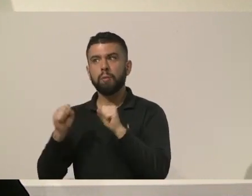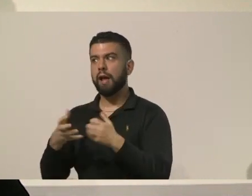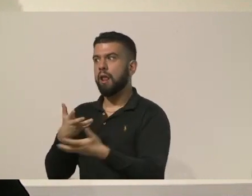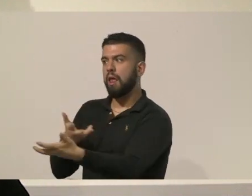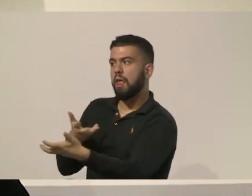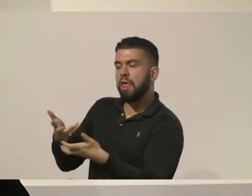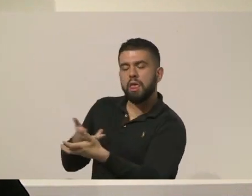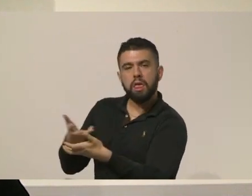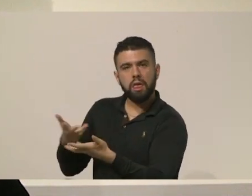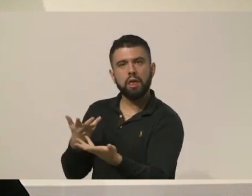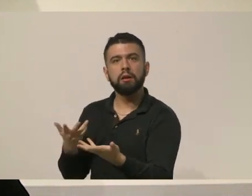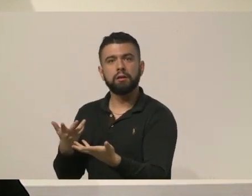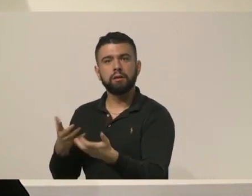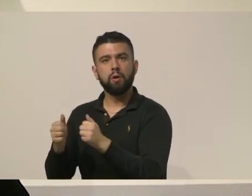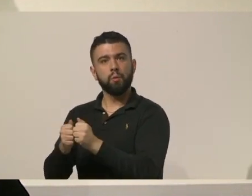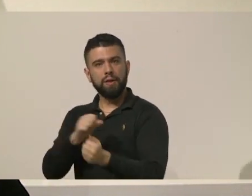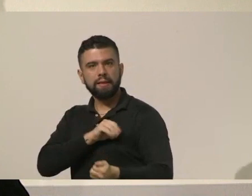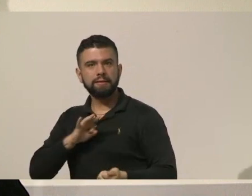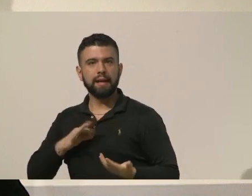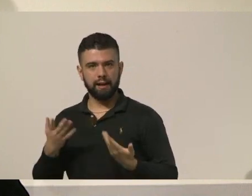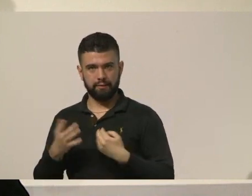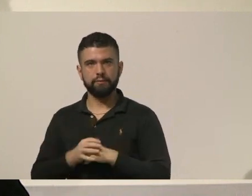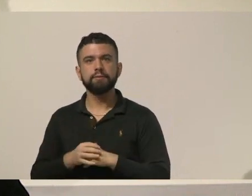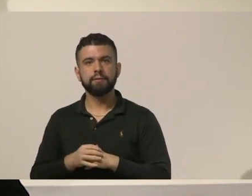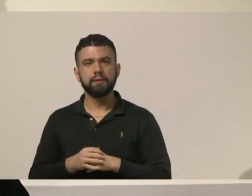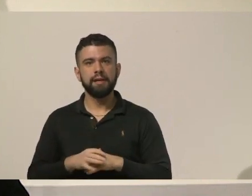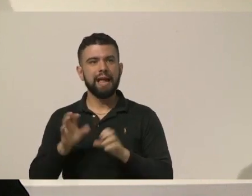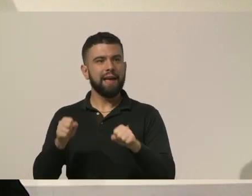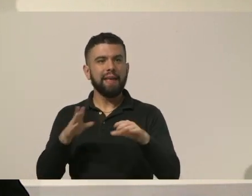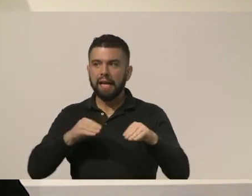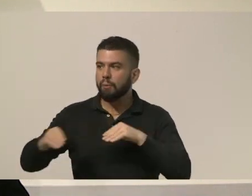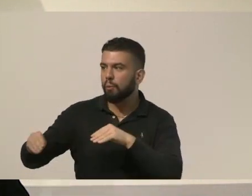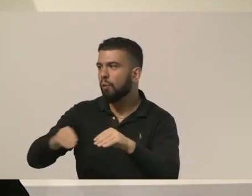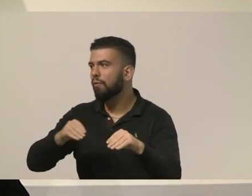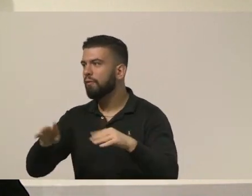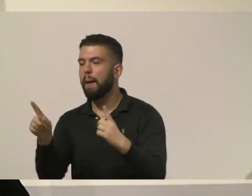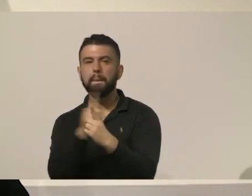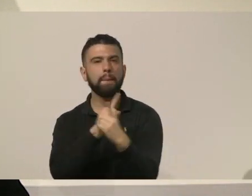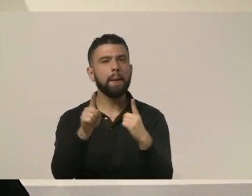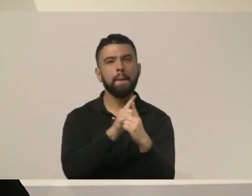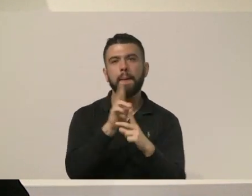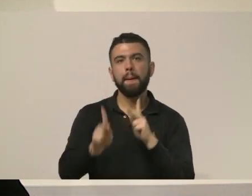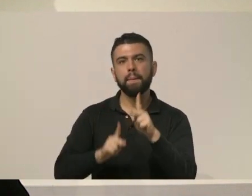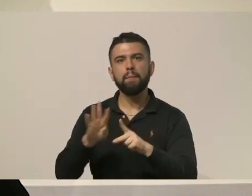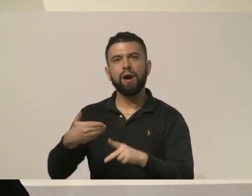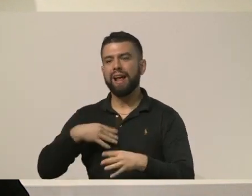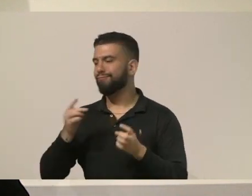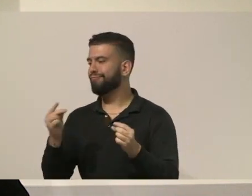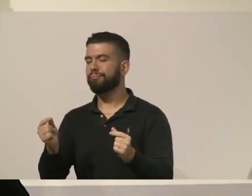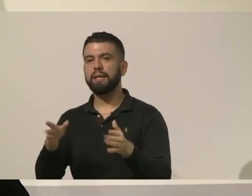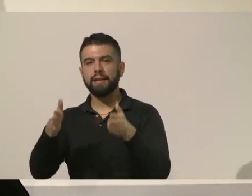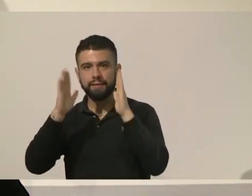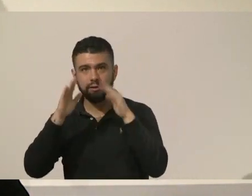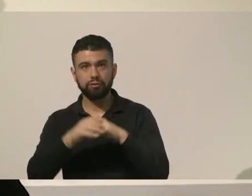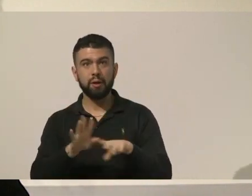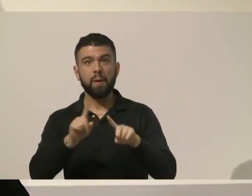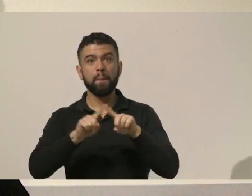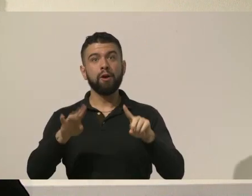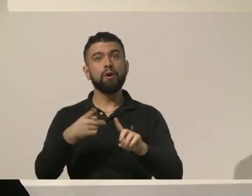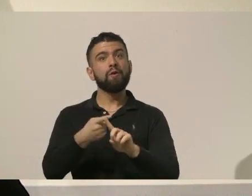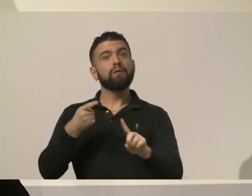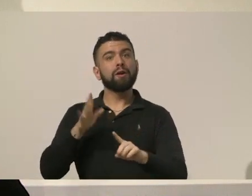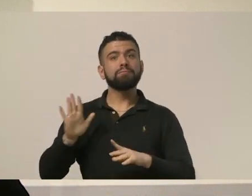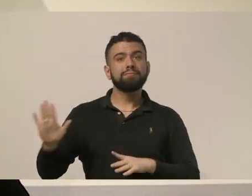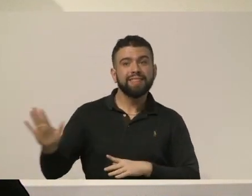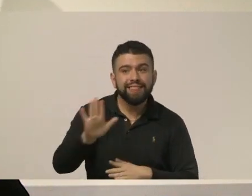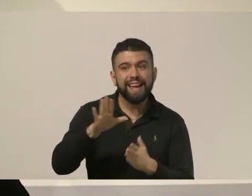bursar, you name it. Students go in there and they can be moved around to meet with people and get immediate attention. The focus for us and from the student experience is that we